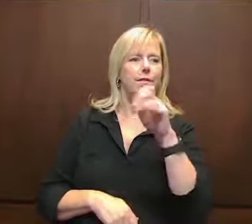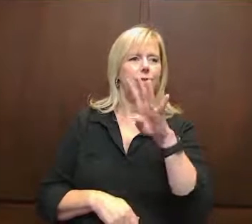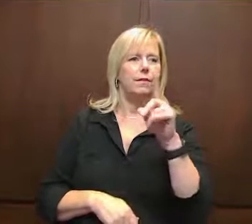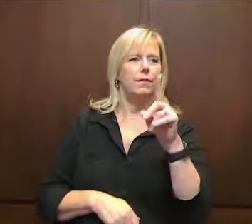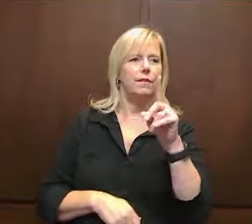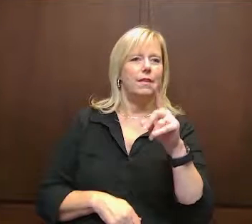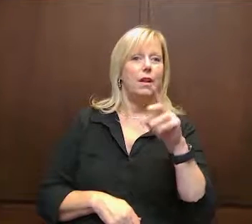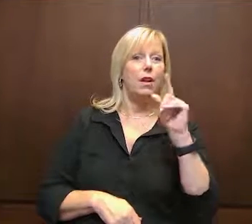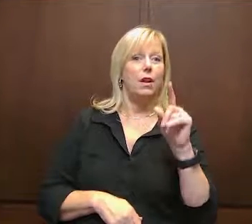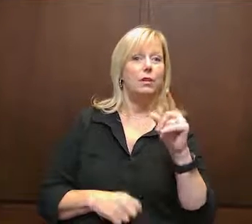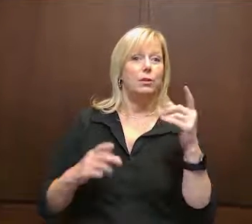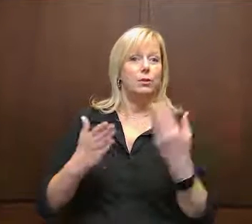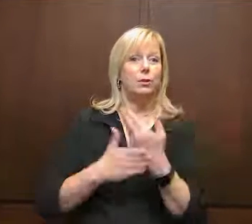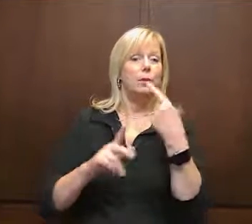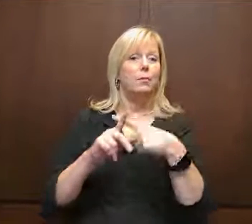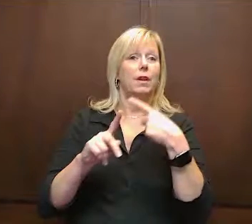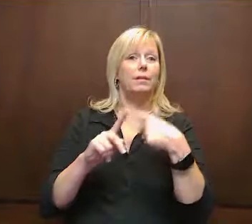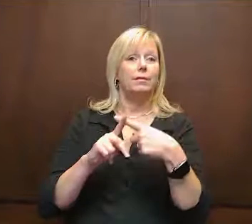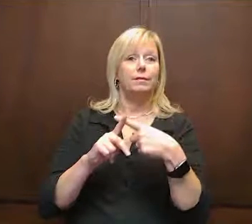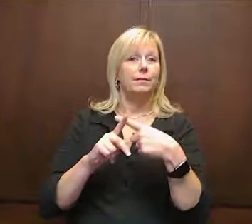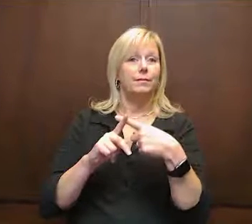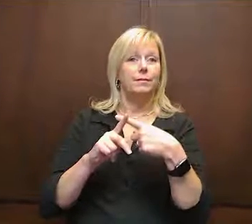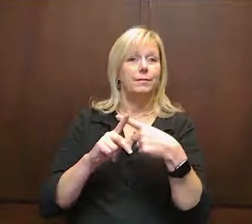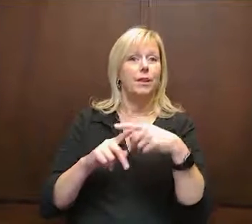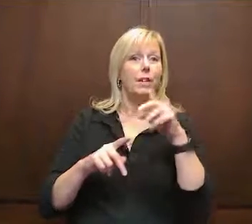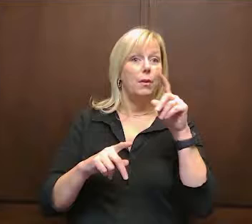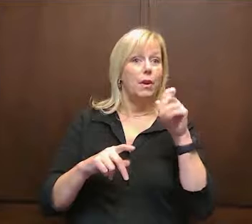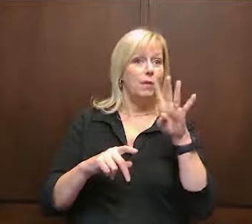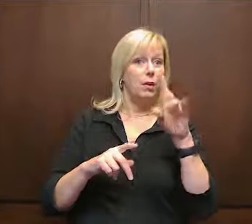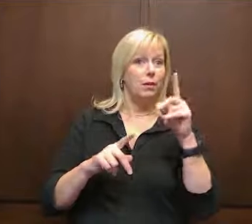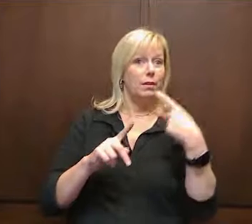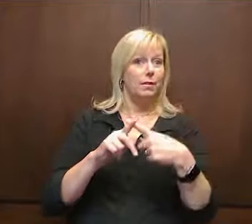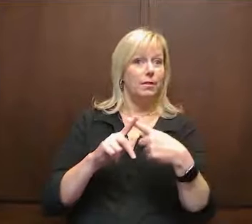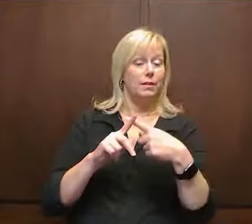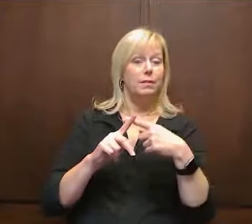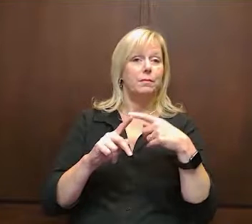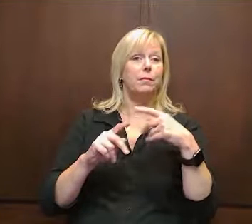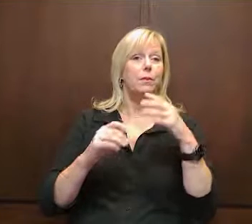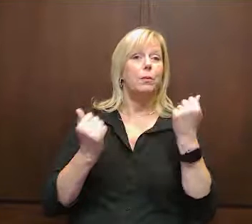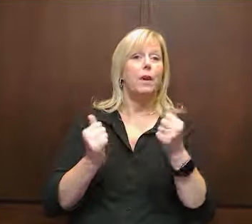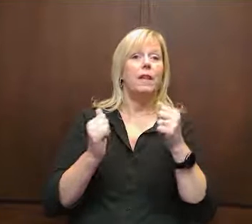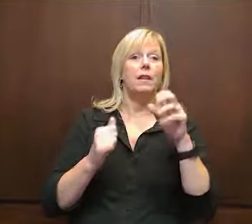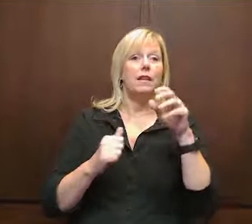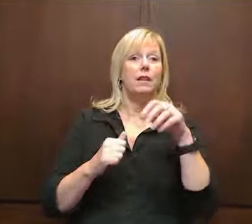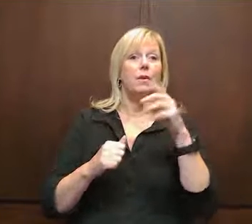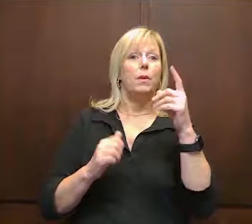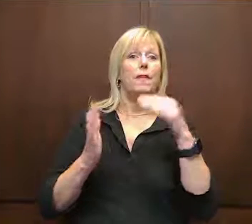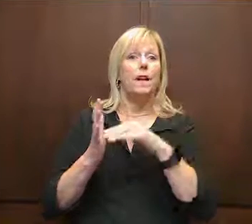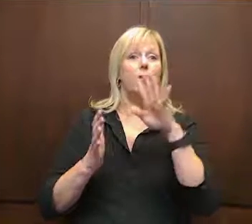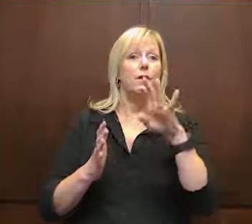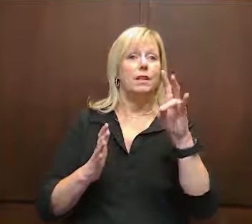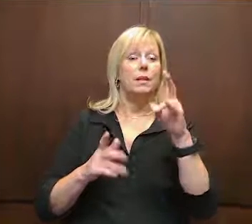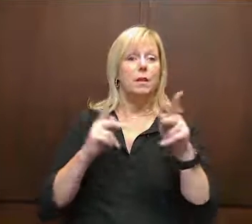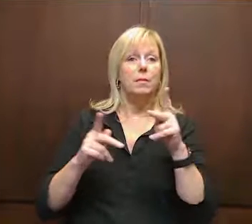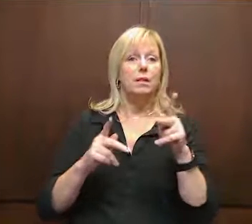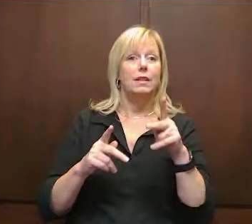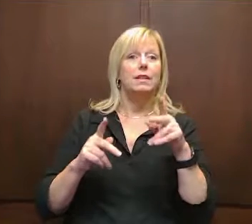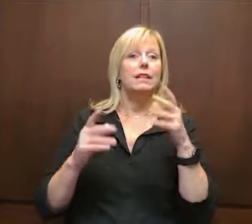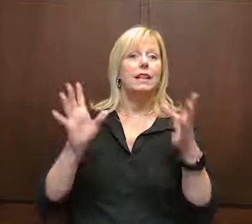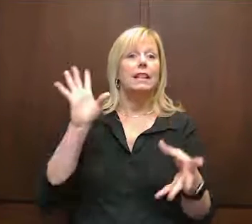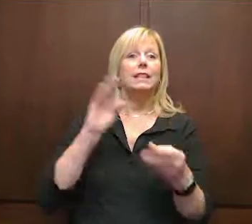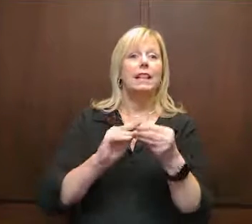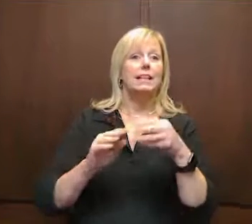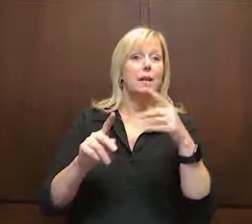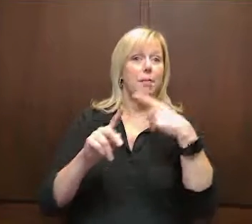141 new positives today. 141 new positives with 1,047 people tested brings our daily county